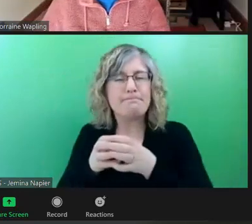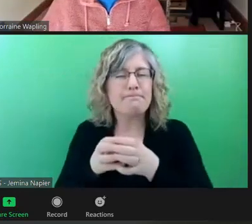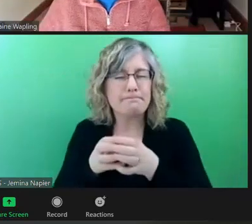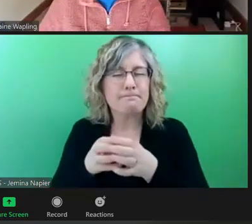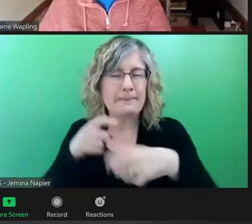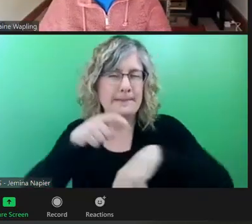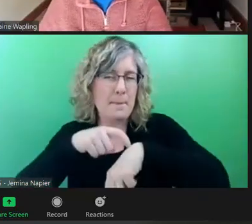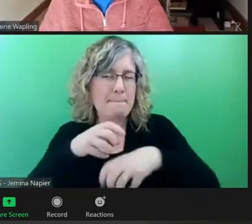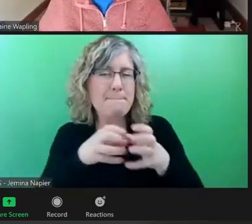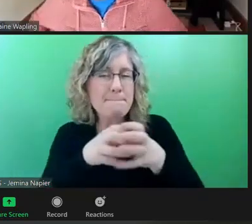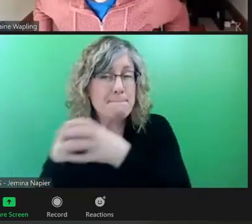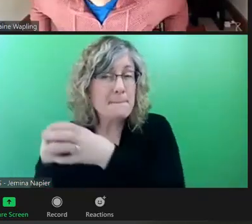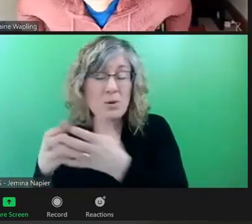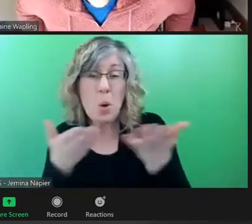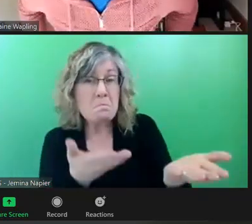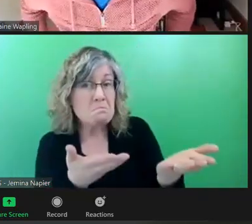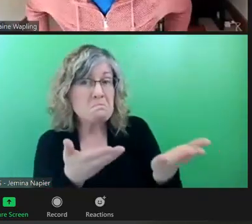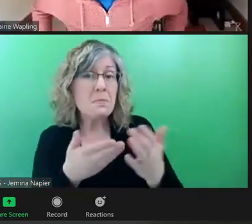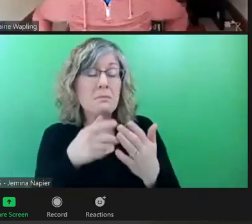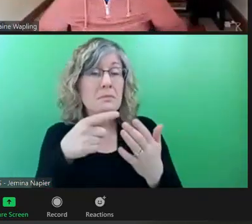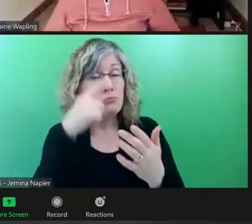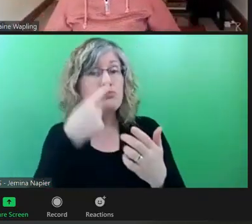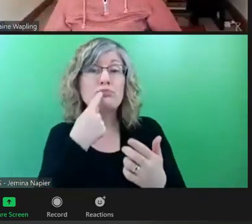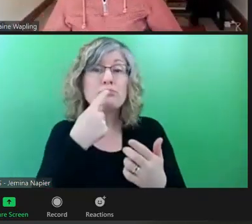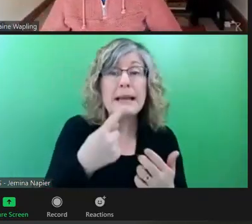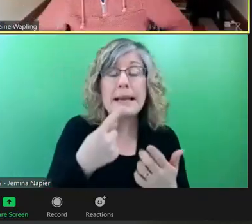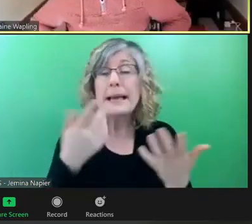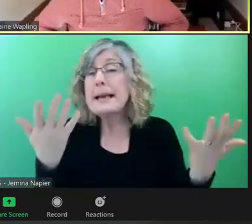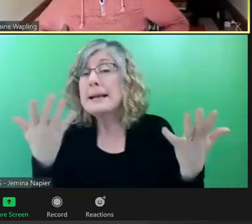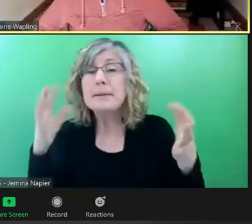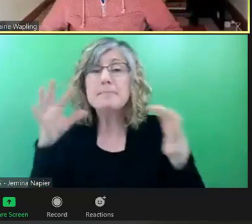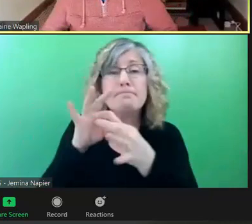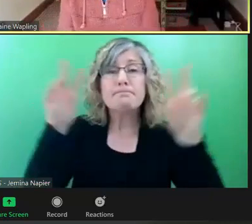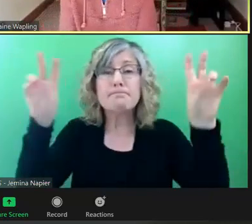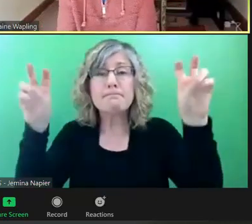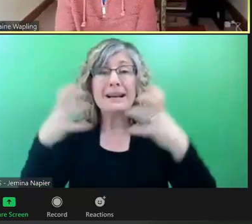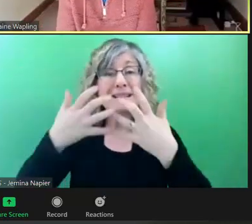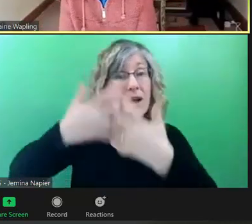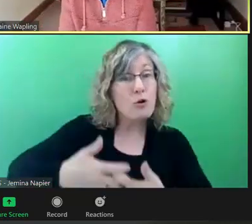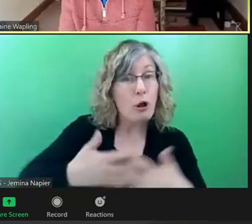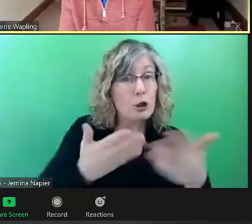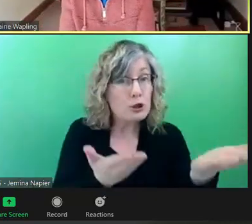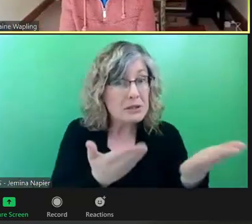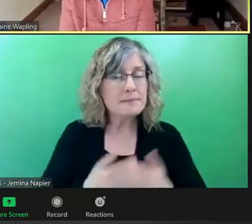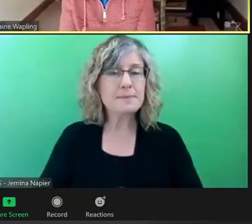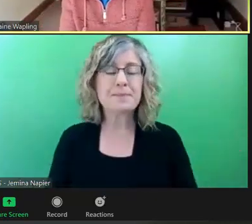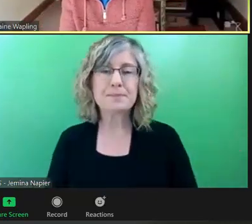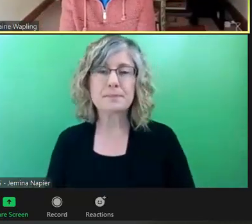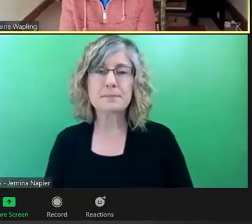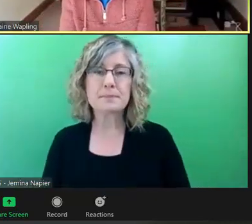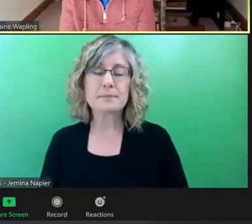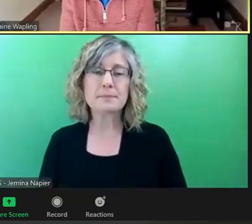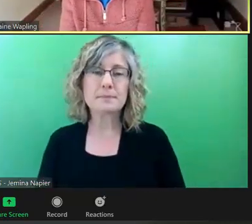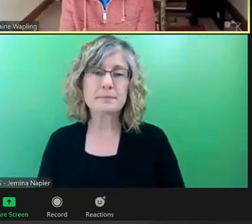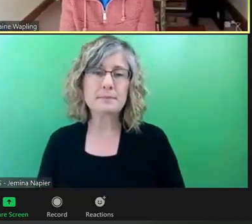word on technology at all, Lorraine? Yeah, definitely. I mean, I think technology